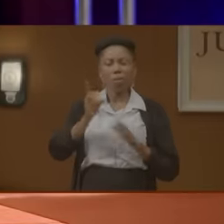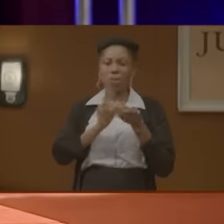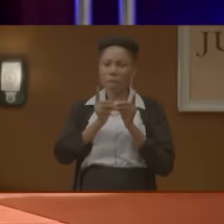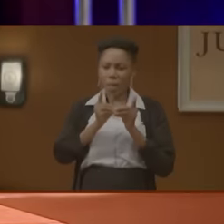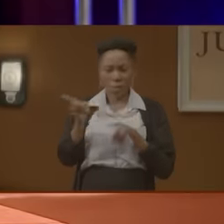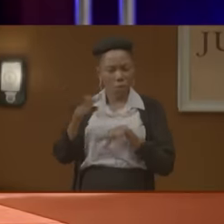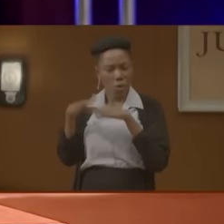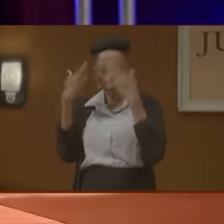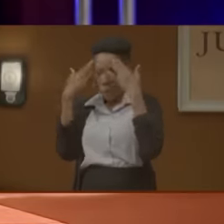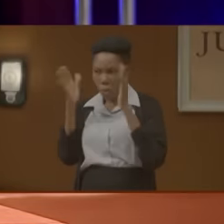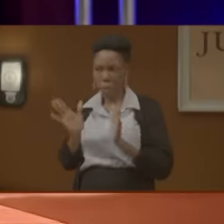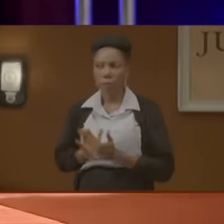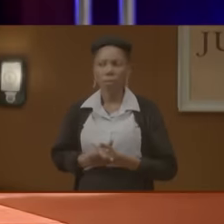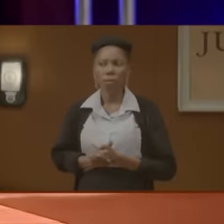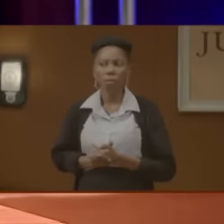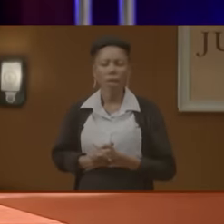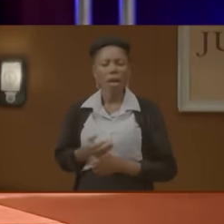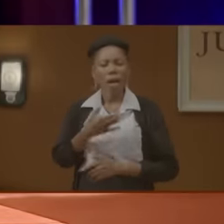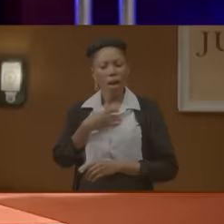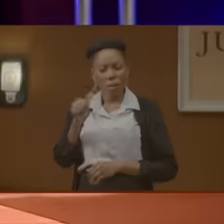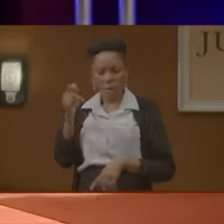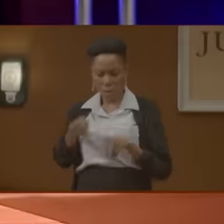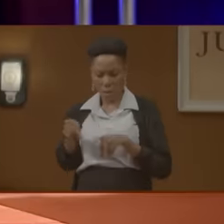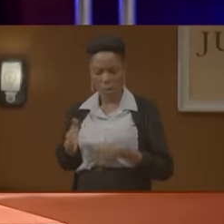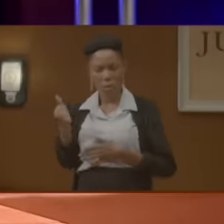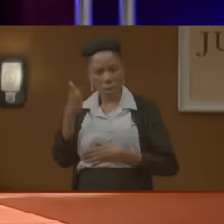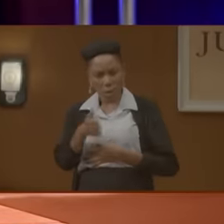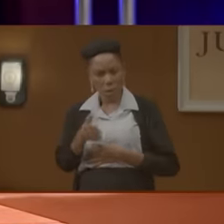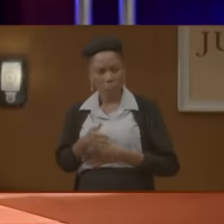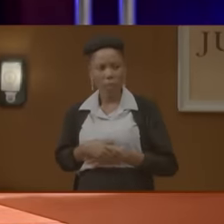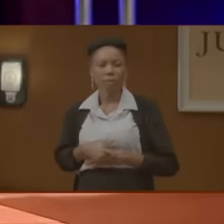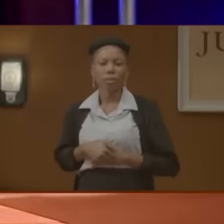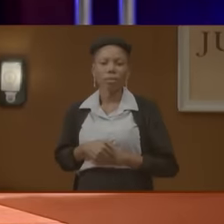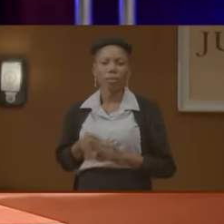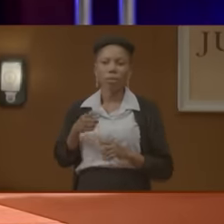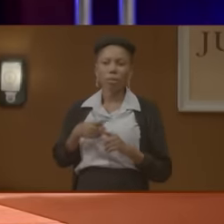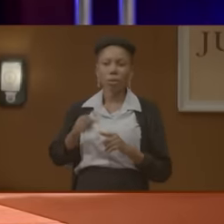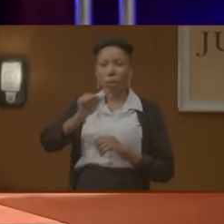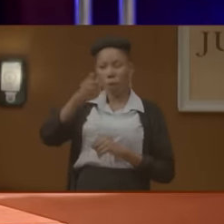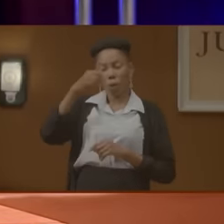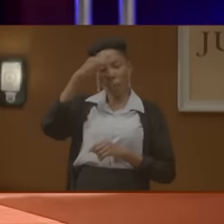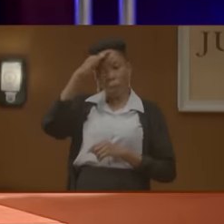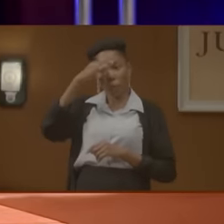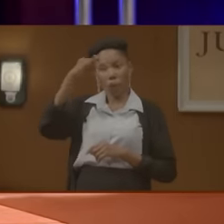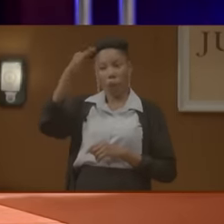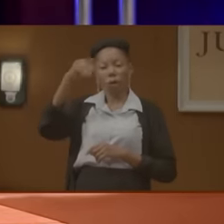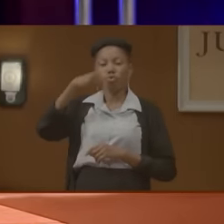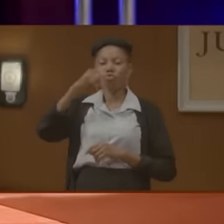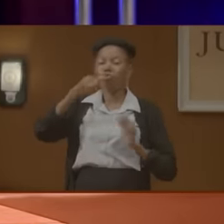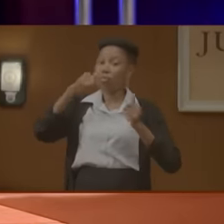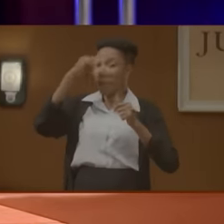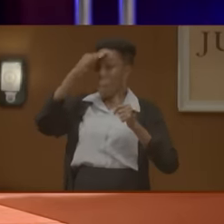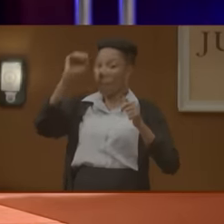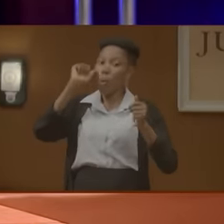complained. Now, these are people that are still there, and I just wish they were here. Now, the wife too complained,